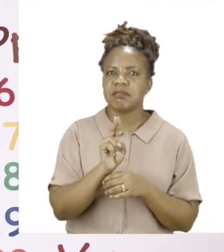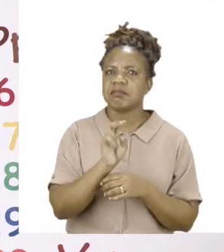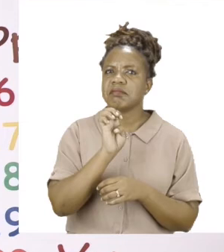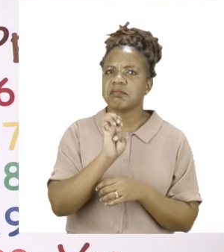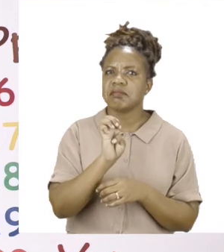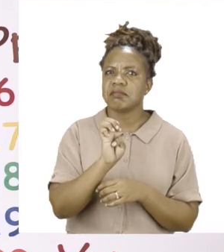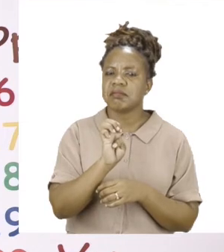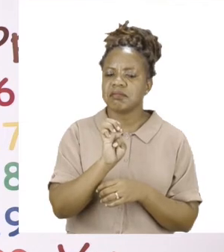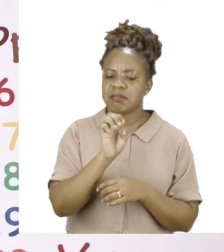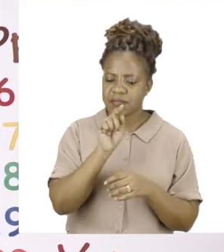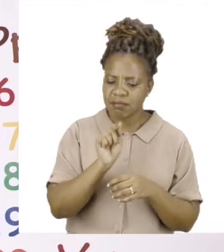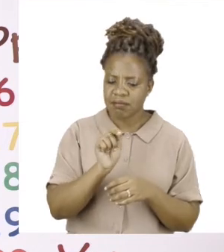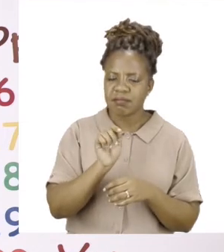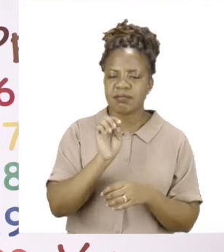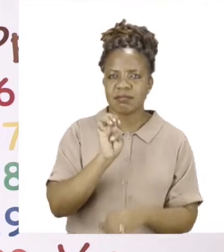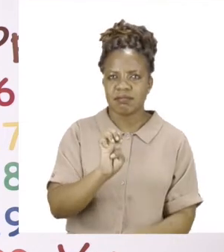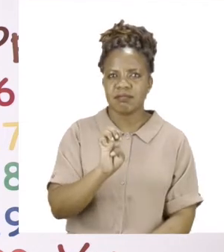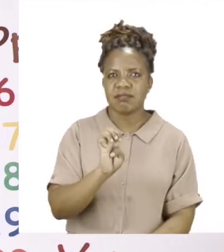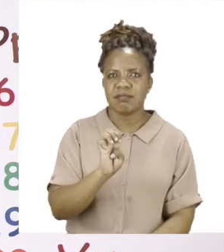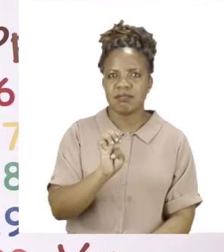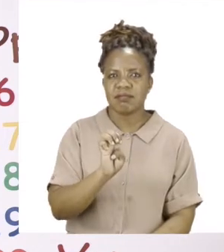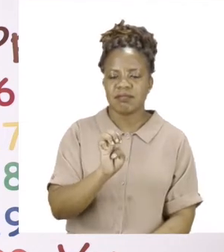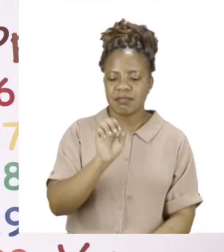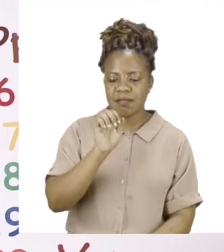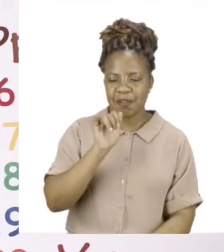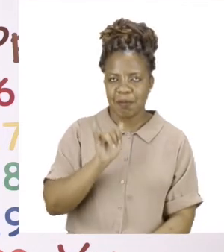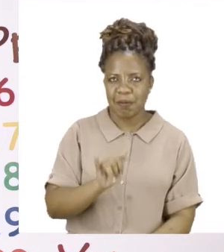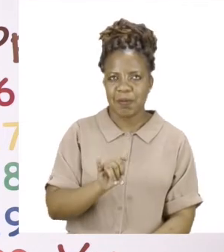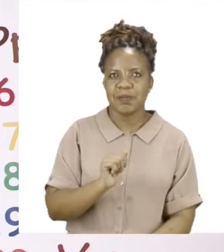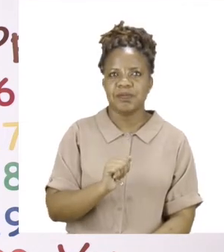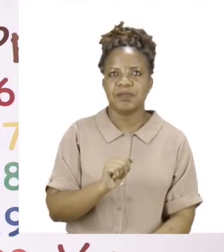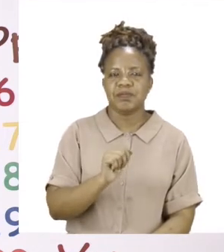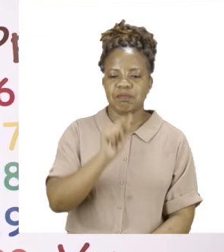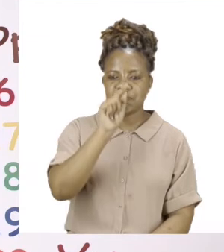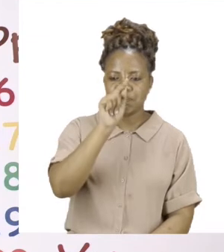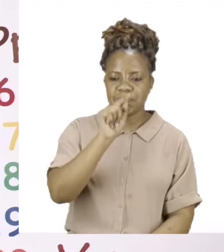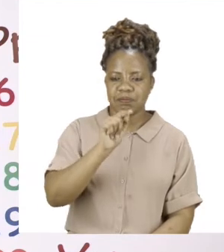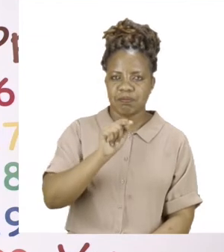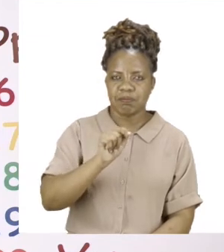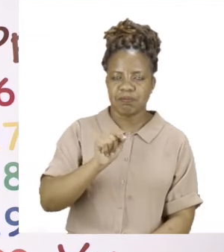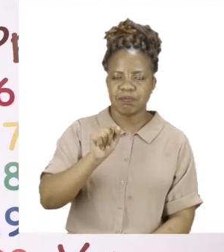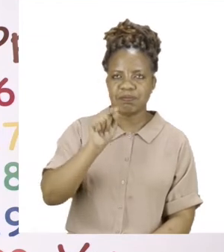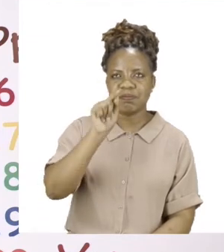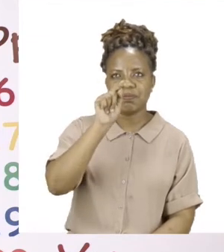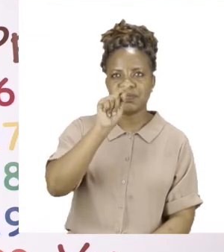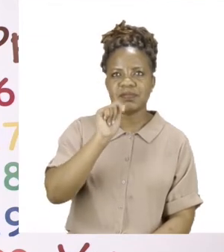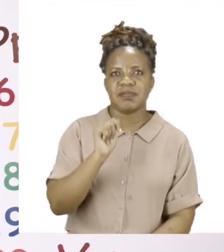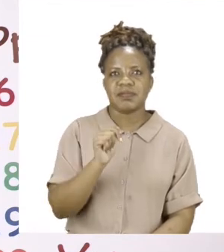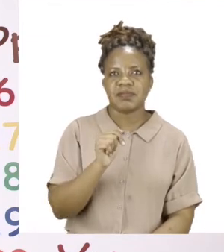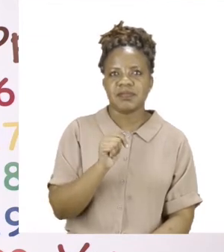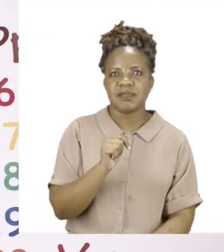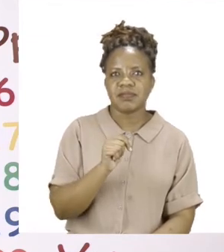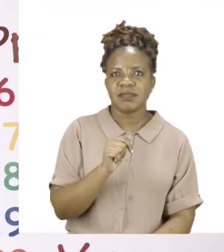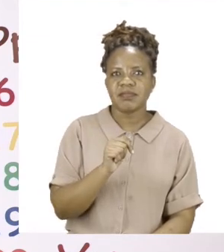is right here, which means our word they is going down. So I'd like us to